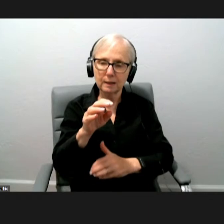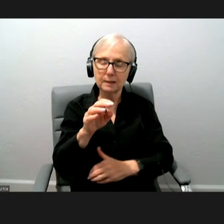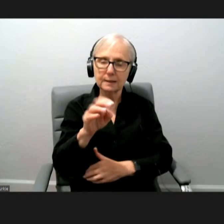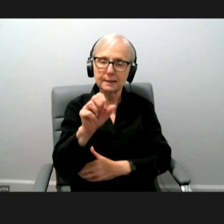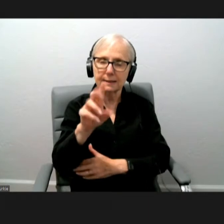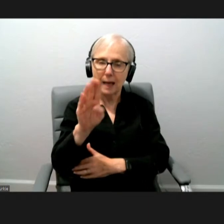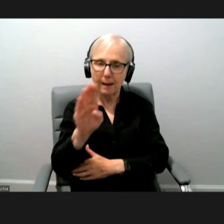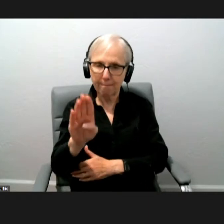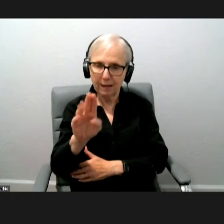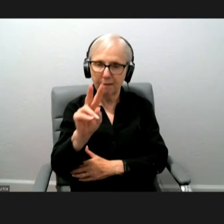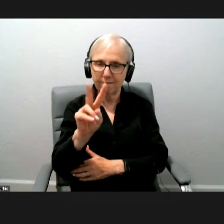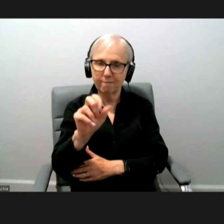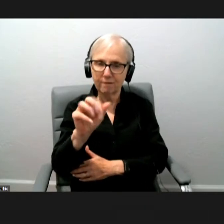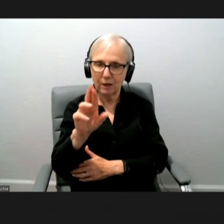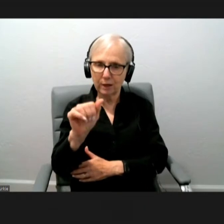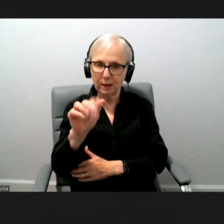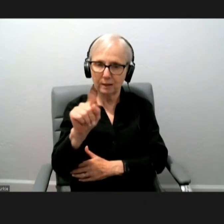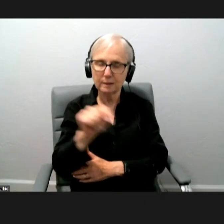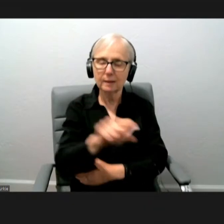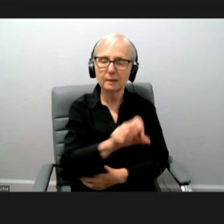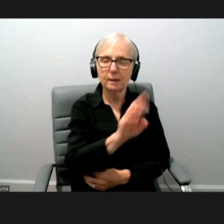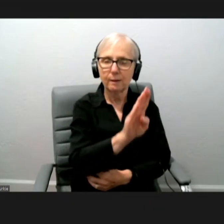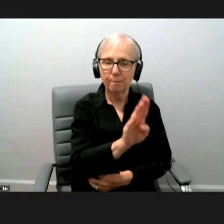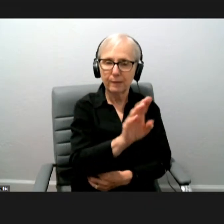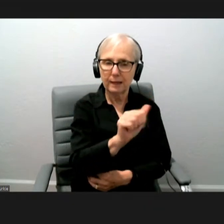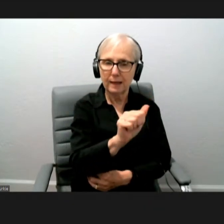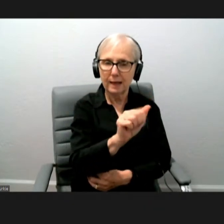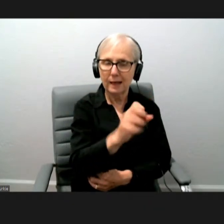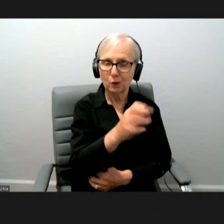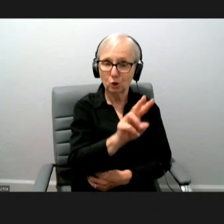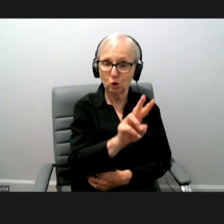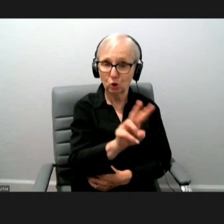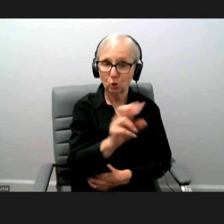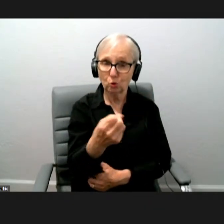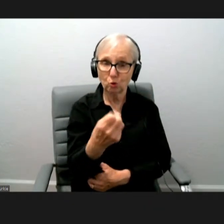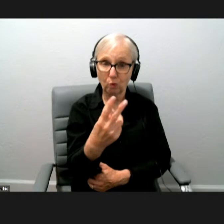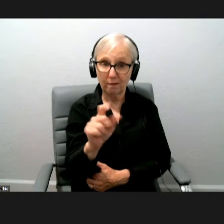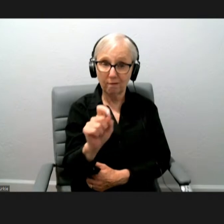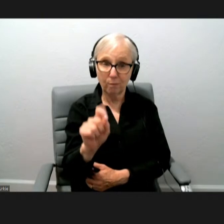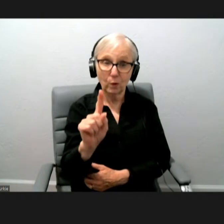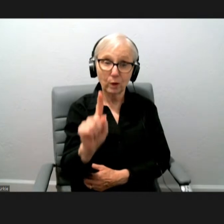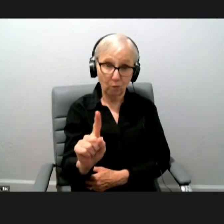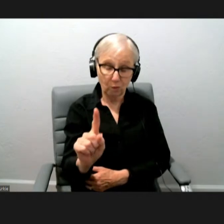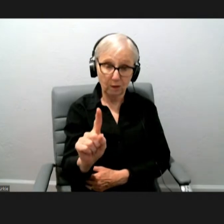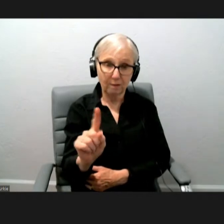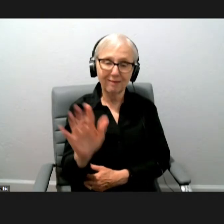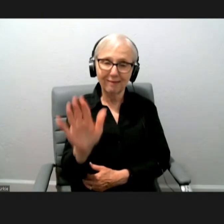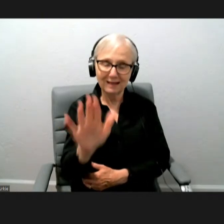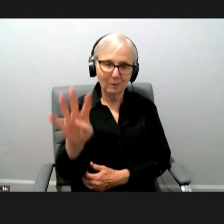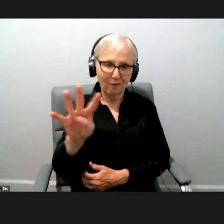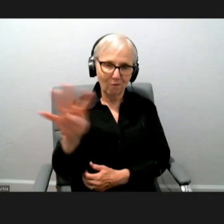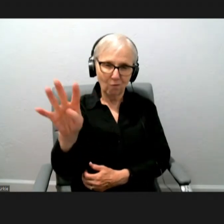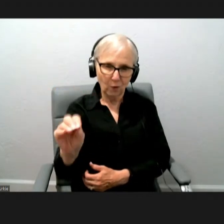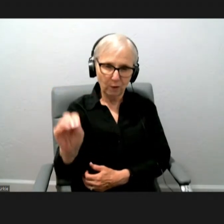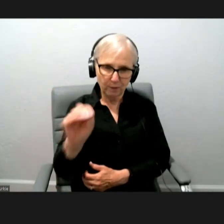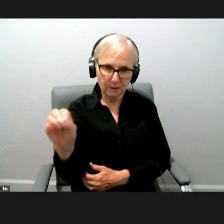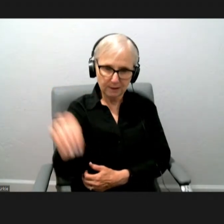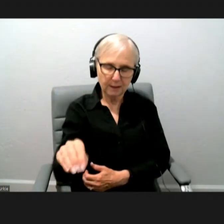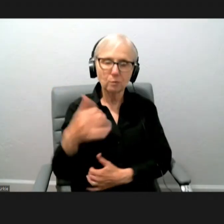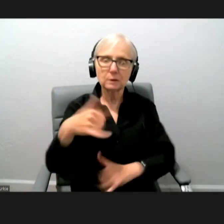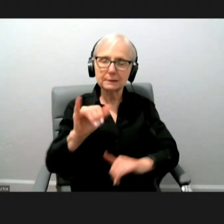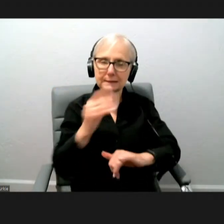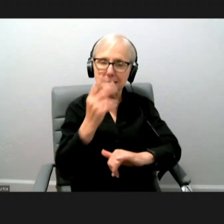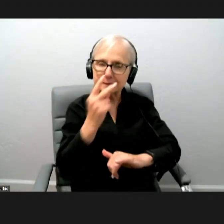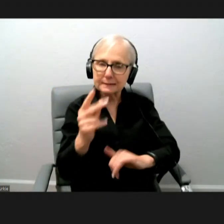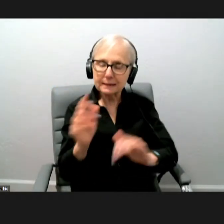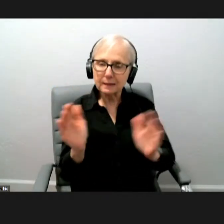subvariant of Omicron right now is the BA 2.12.1. So that is the one that represents about 40%. We still see a